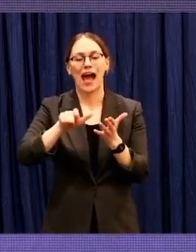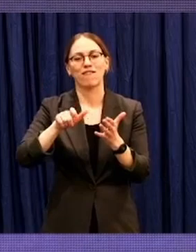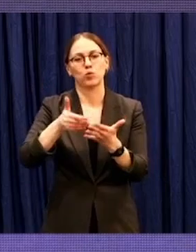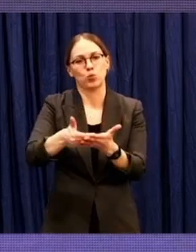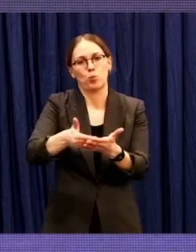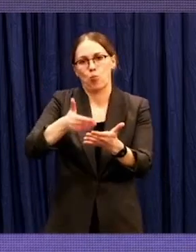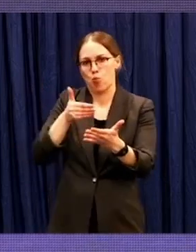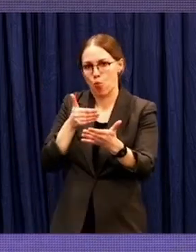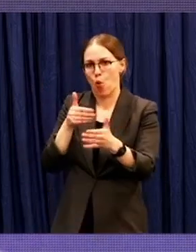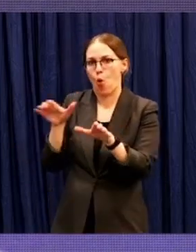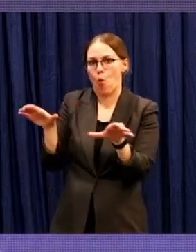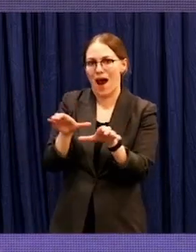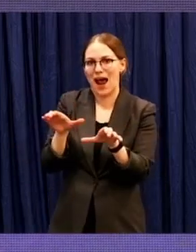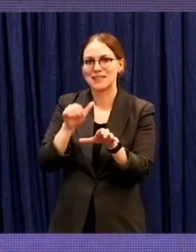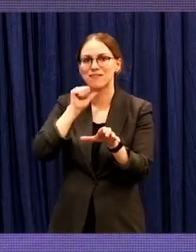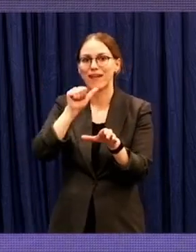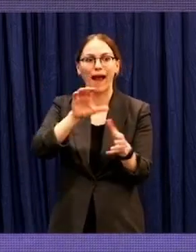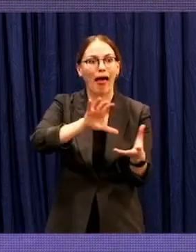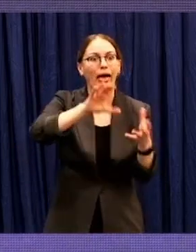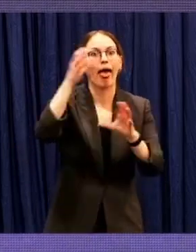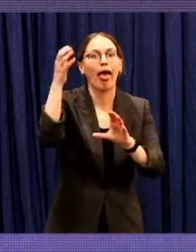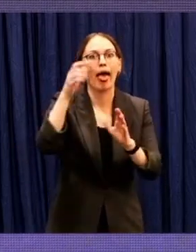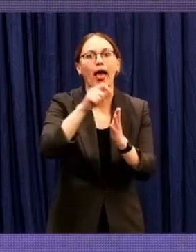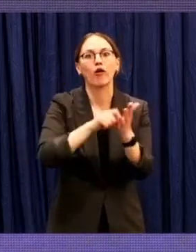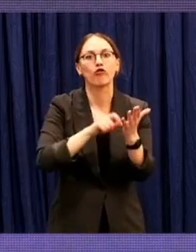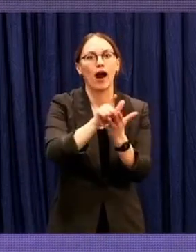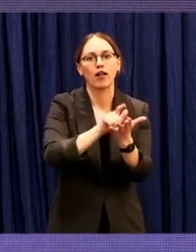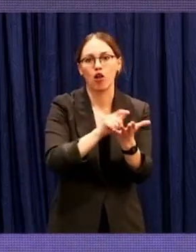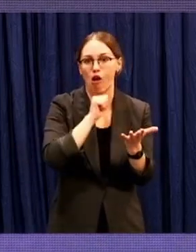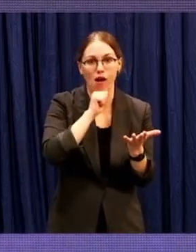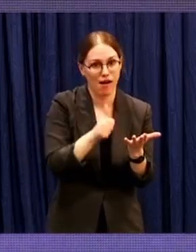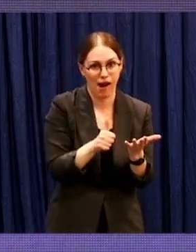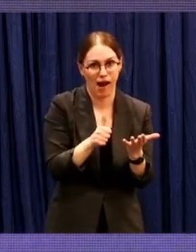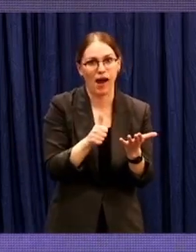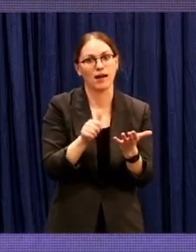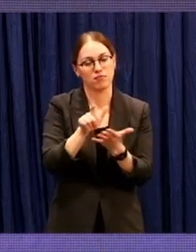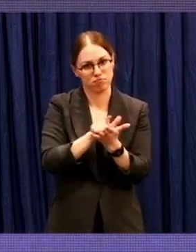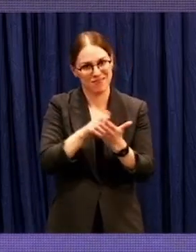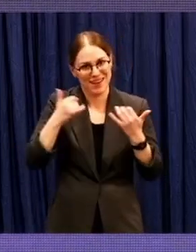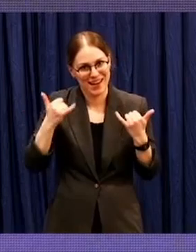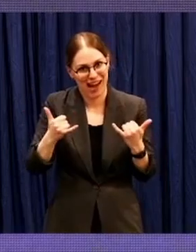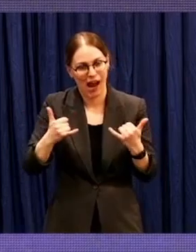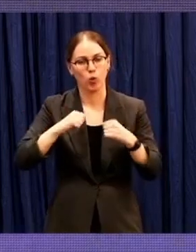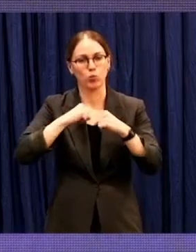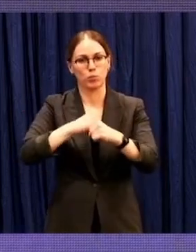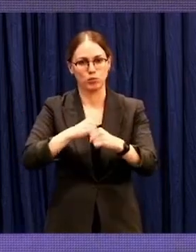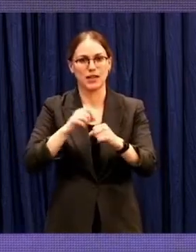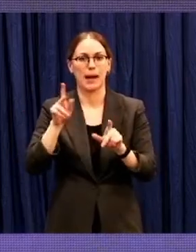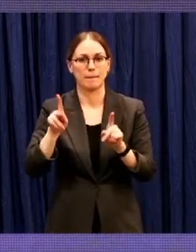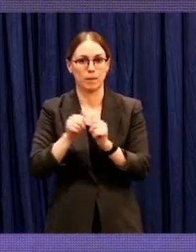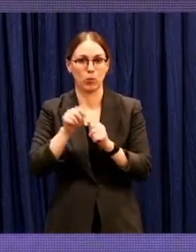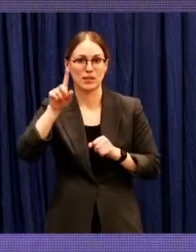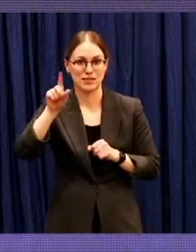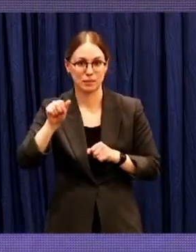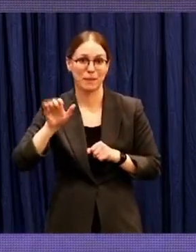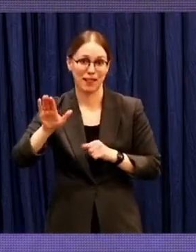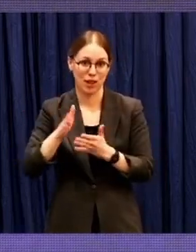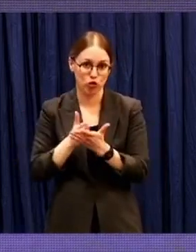by the disability community, and should aim to specifically protect the rights and privacy of people with disabilities.